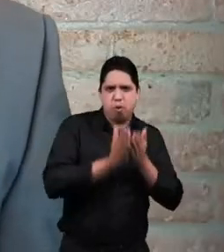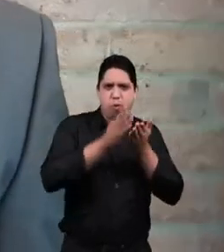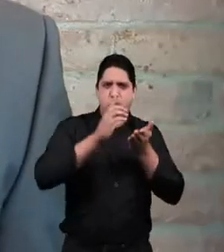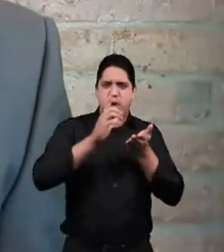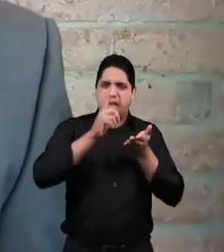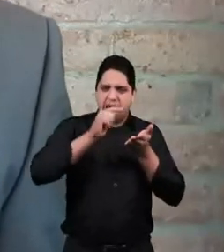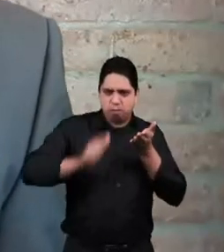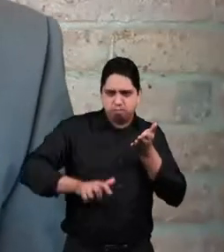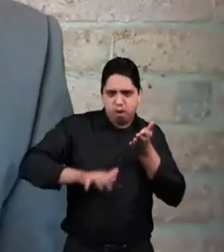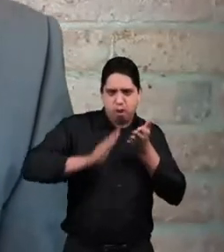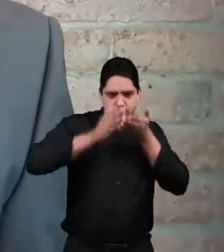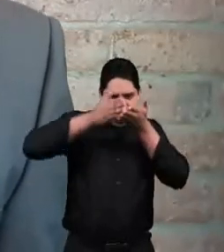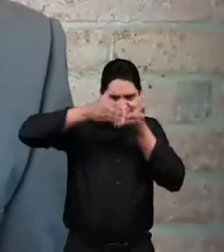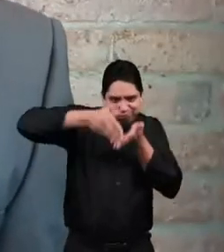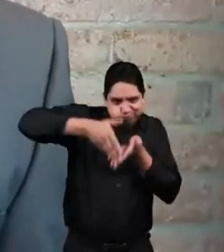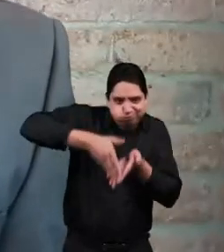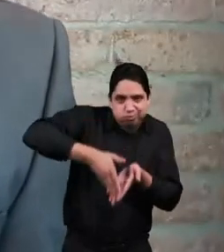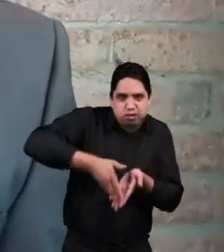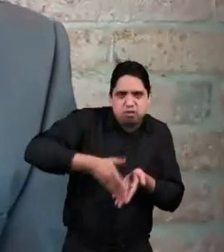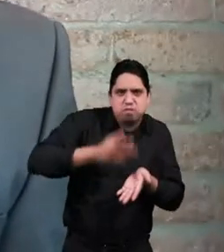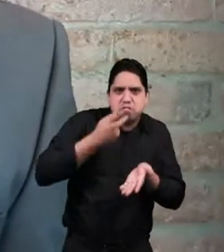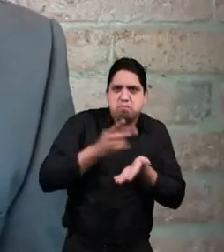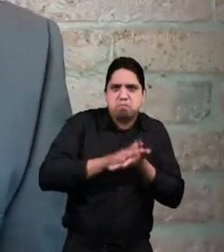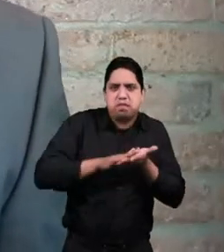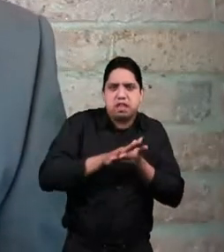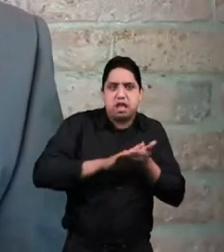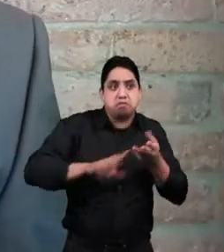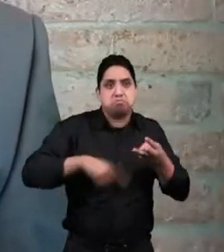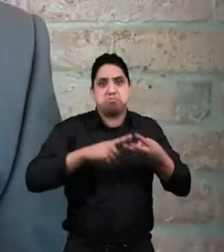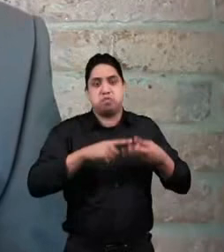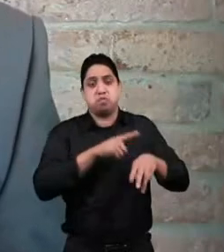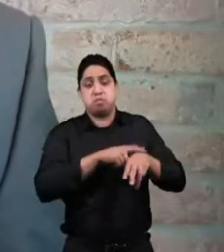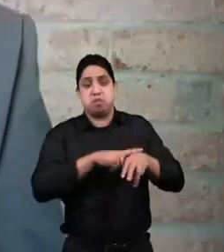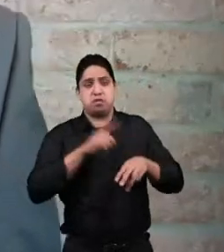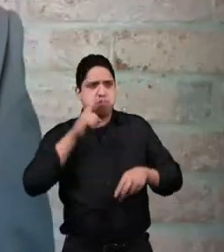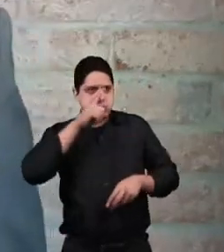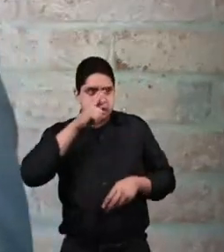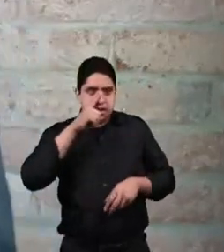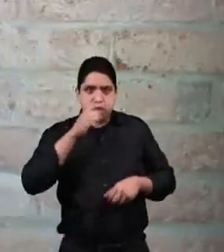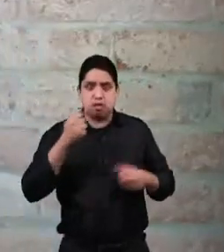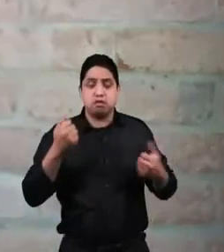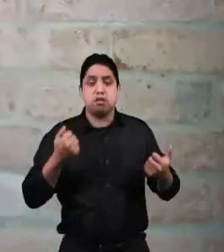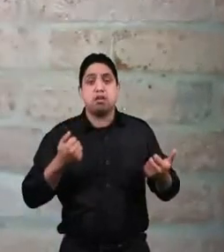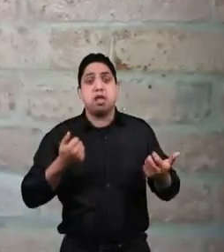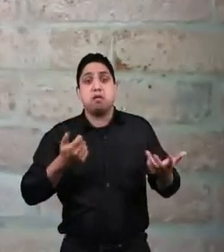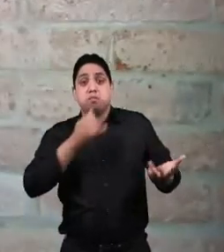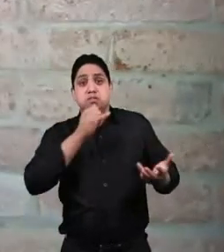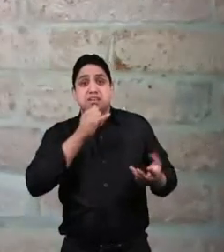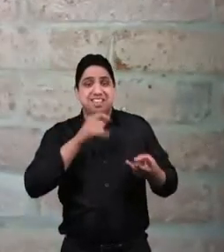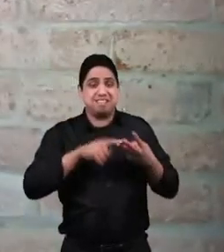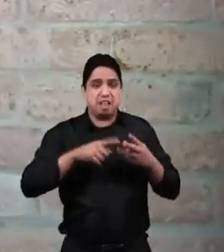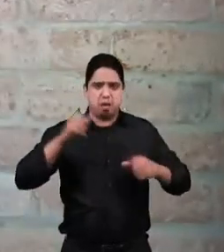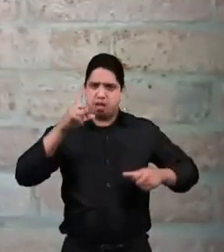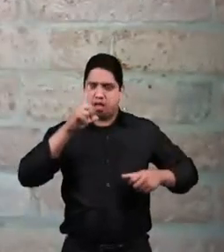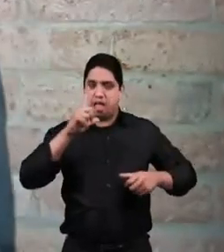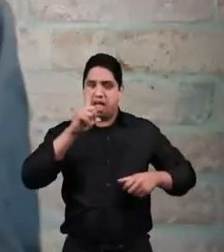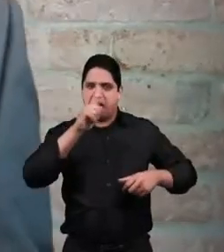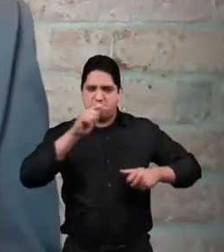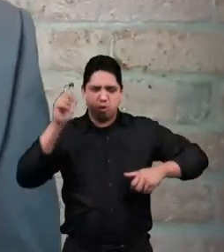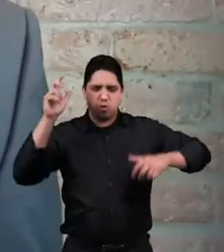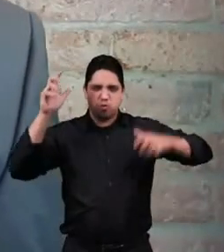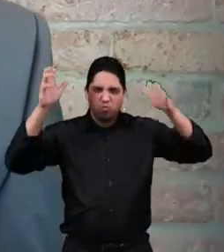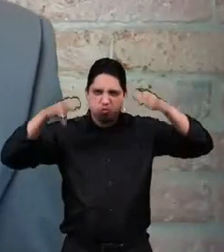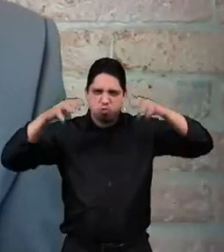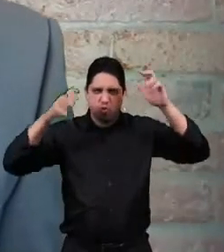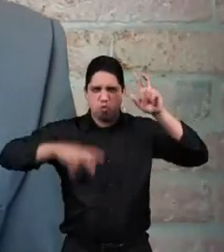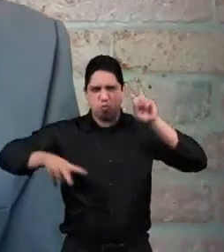ship sunk, but he did not write that it was the departure. He had situations in danger many times. Throughout a